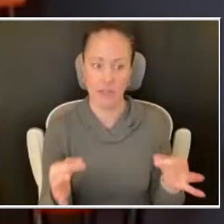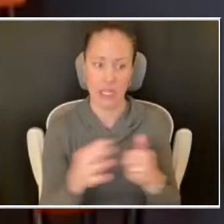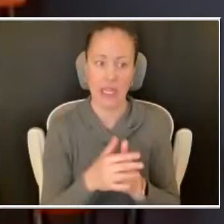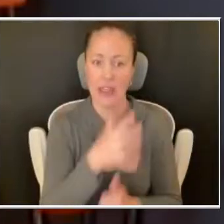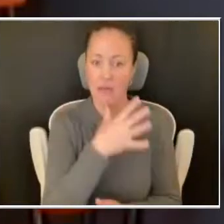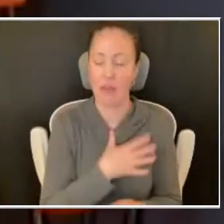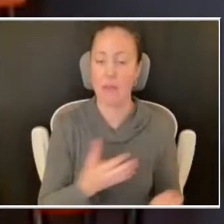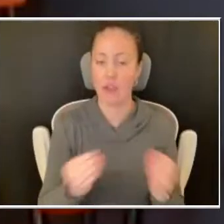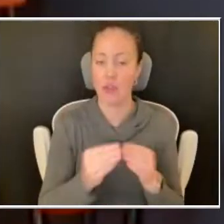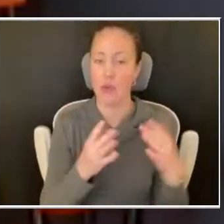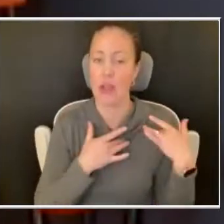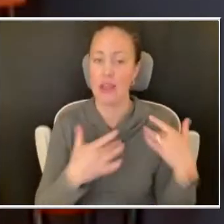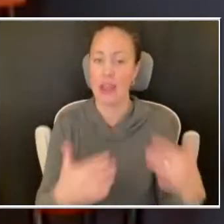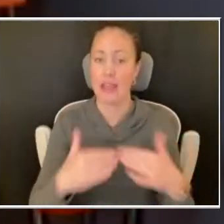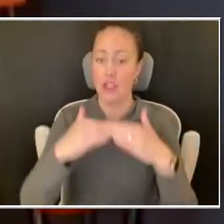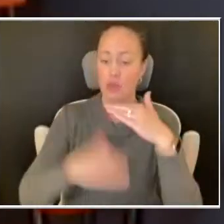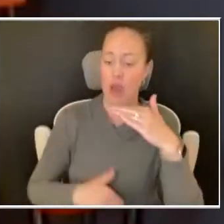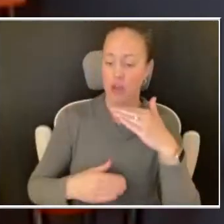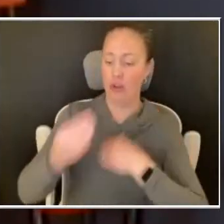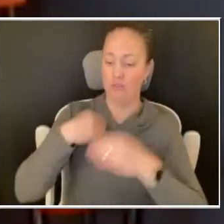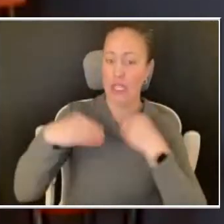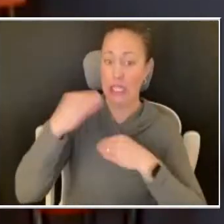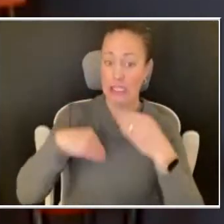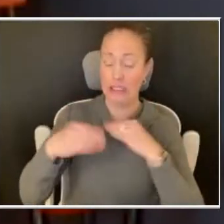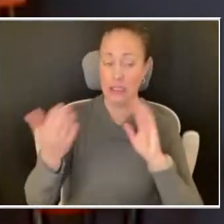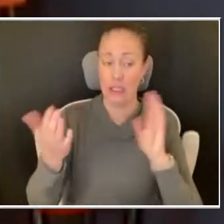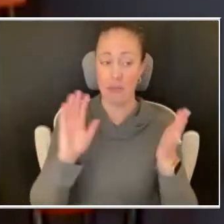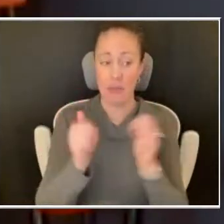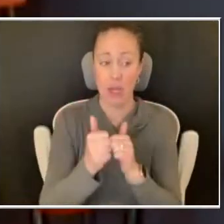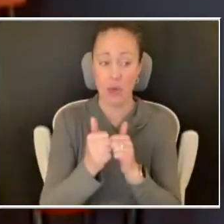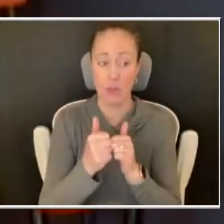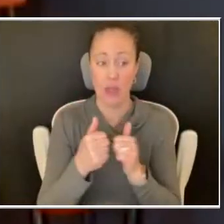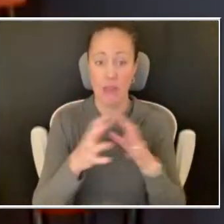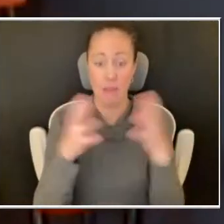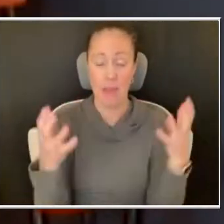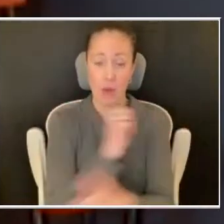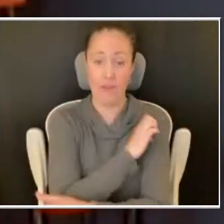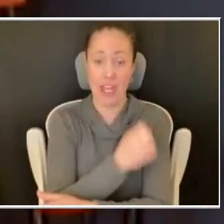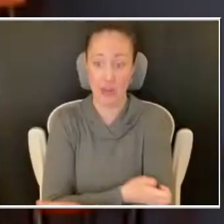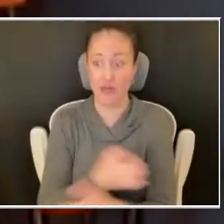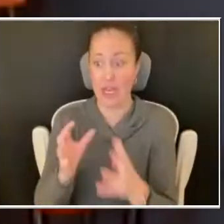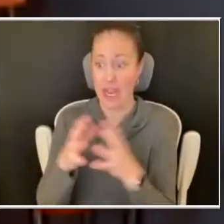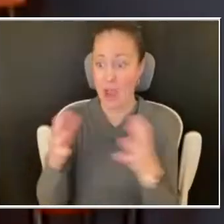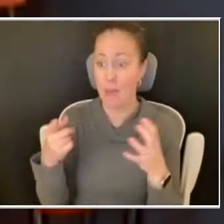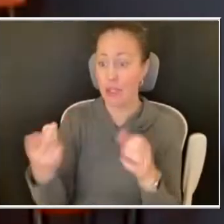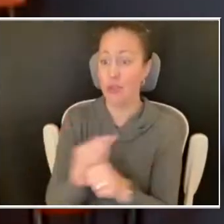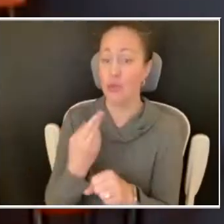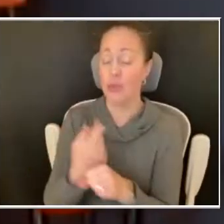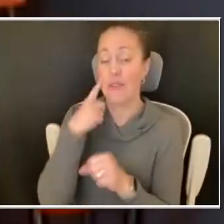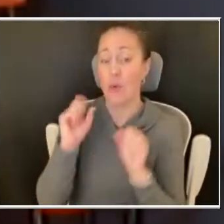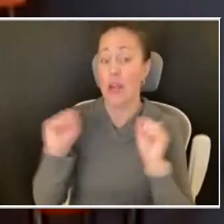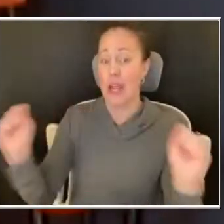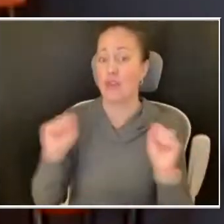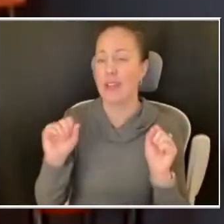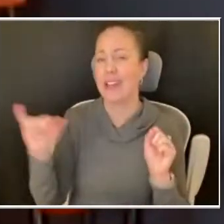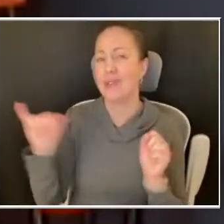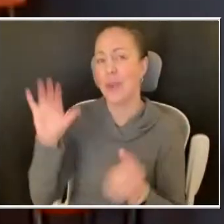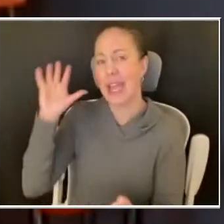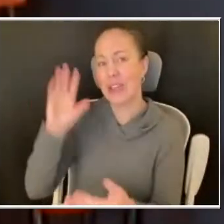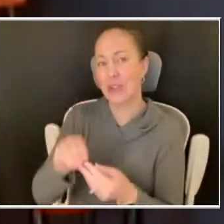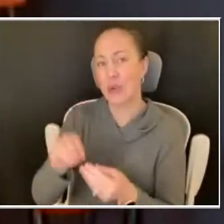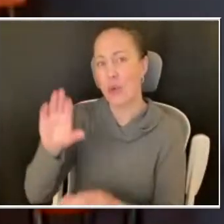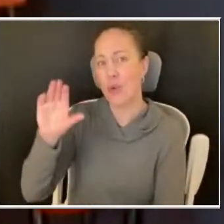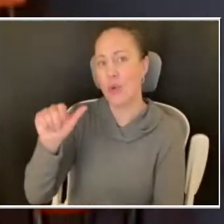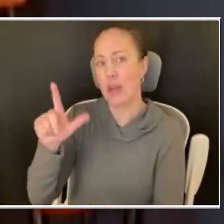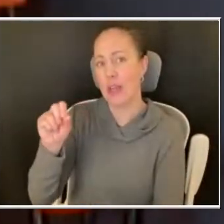likely to underfuel their body compared to the amount of energy they're expending in exercise. So getting a total amount of calories to match their